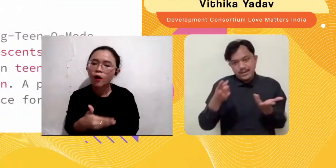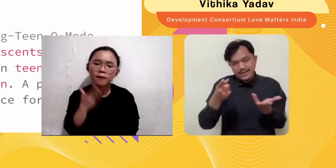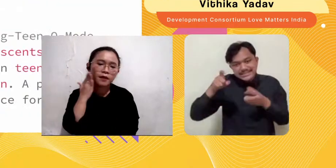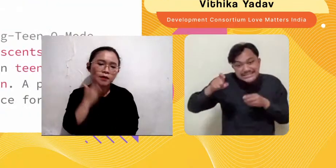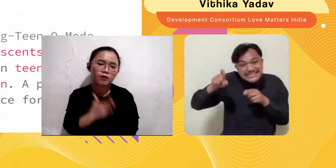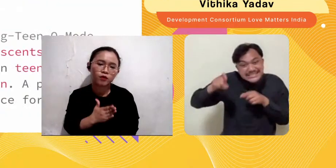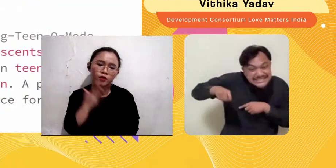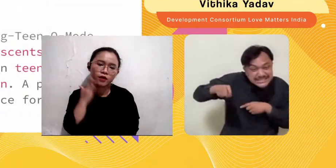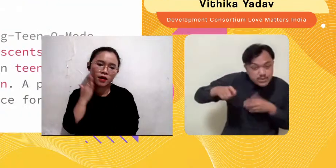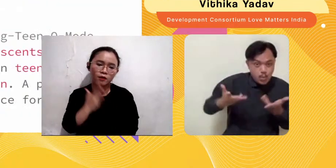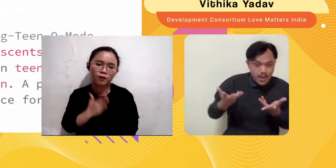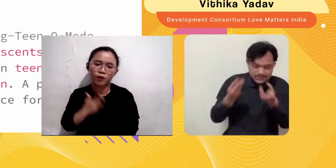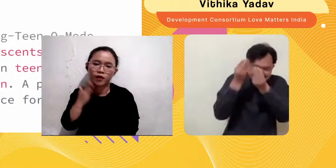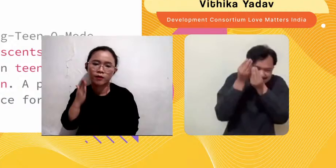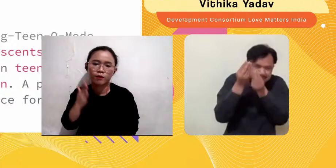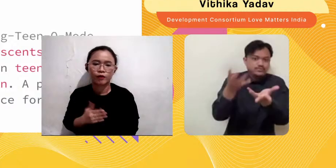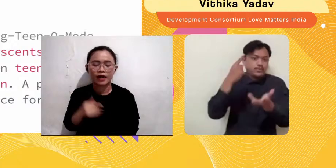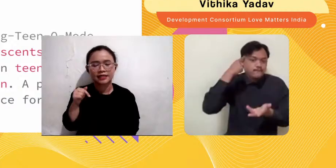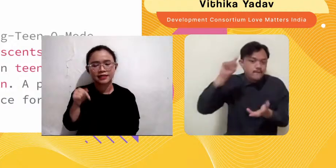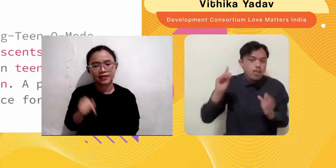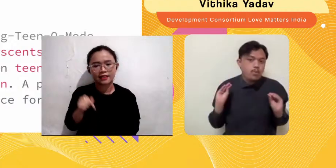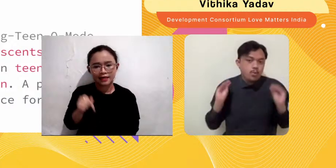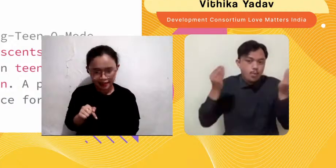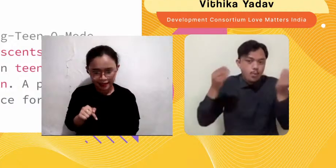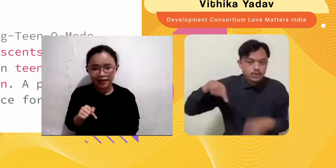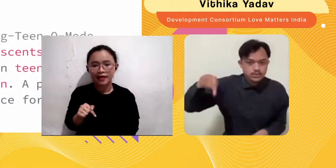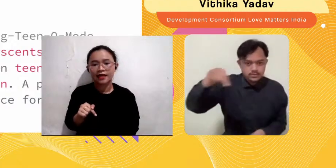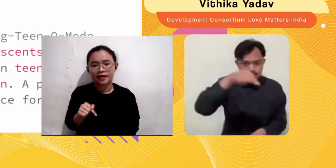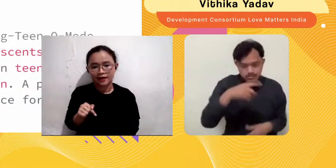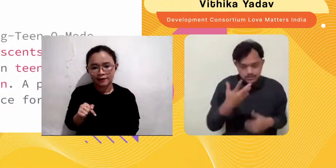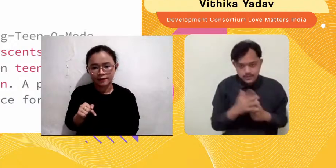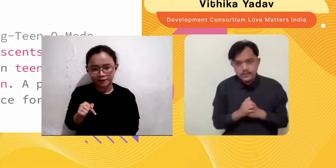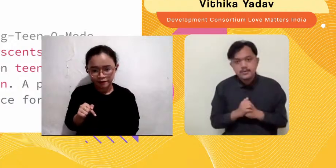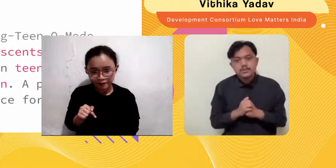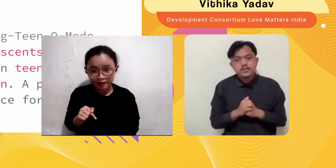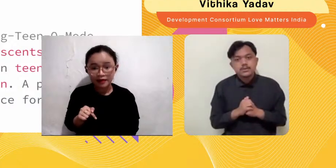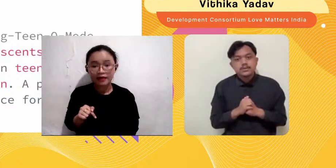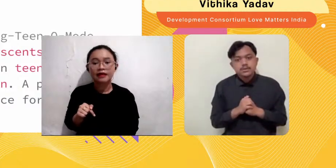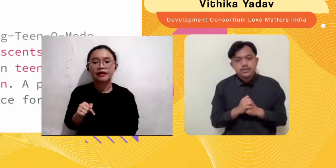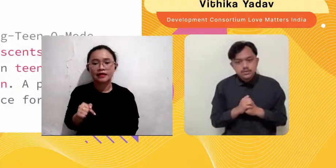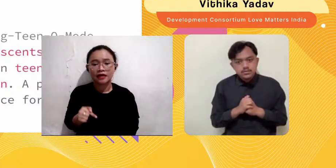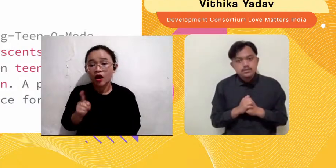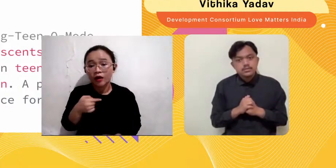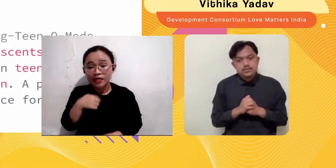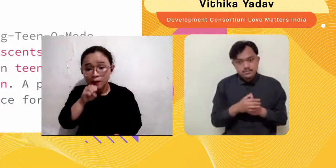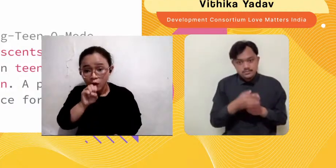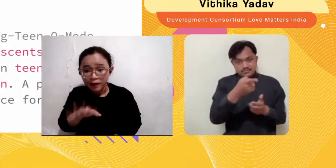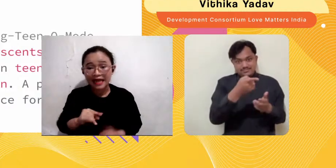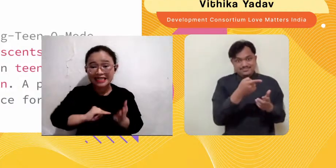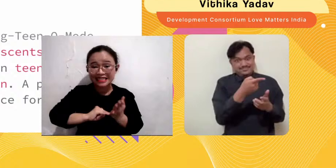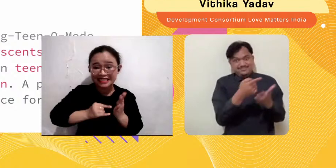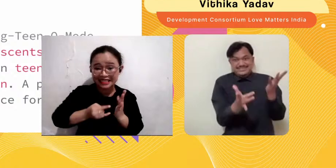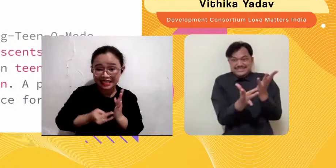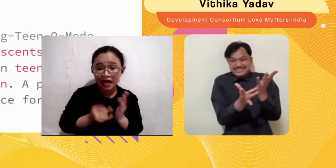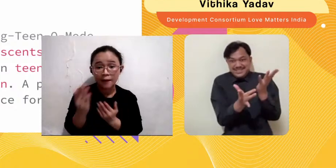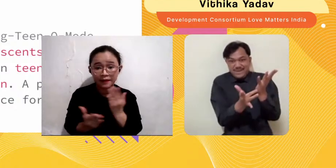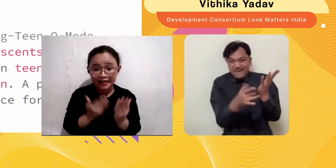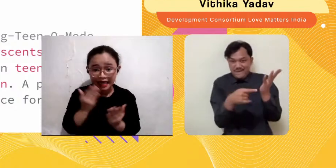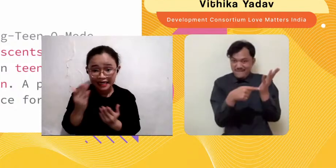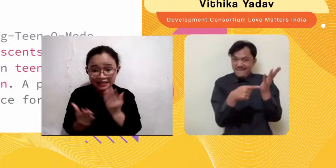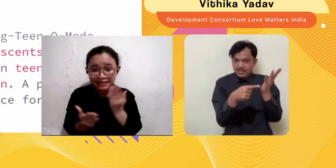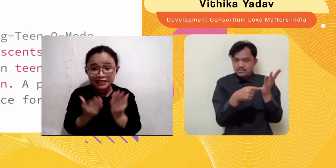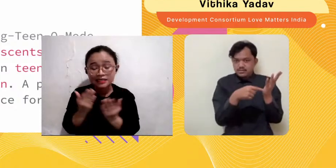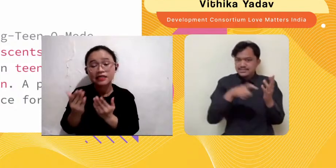used. When we're talking about digital pathways, we also have to understand how fast changing the digital environment is.